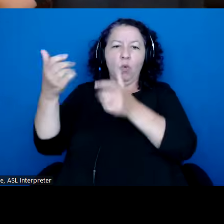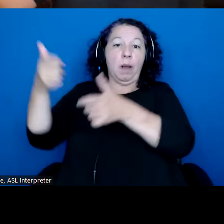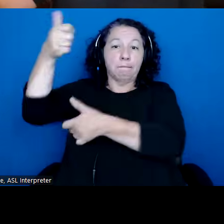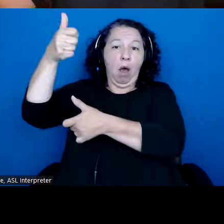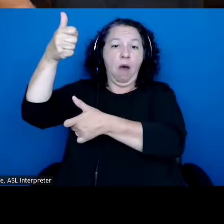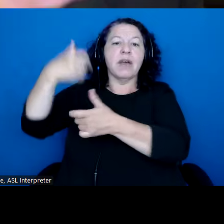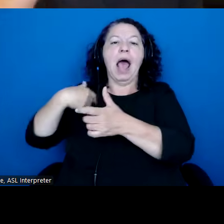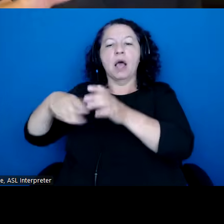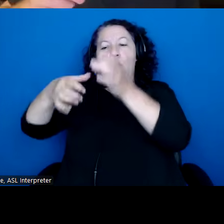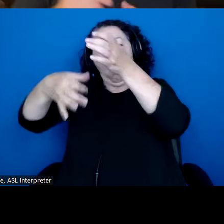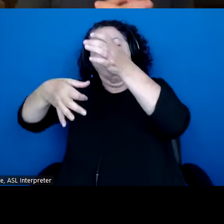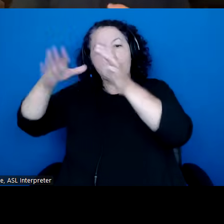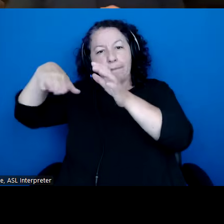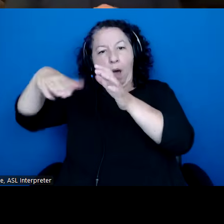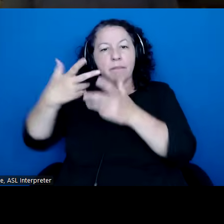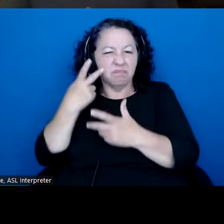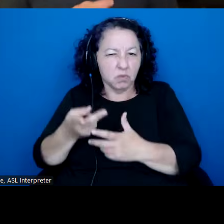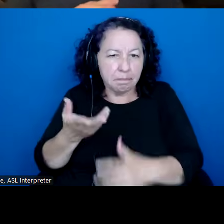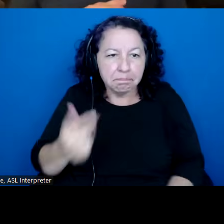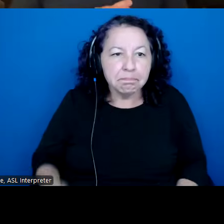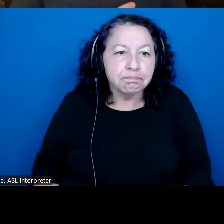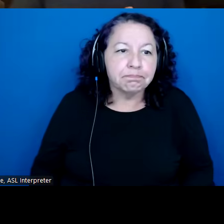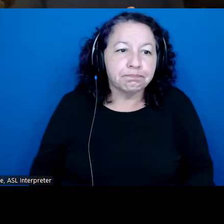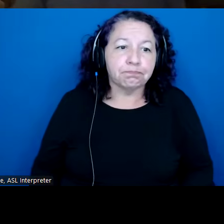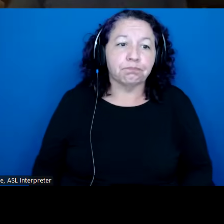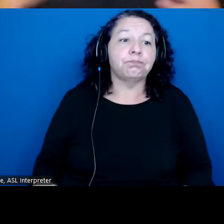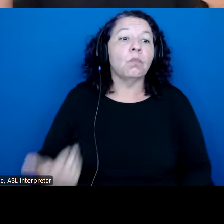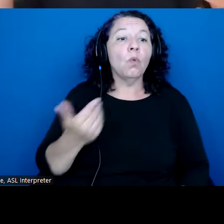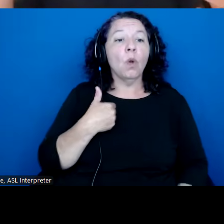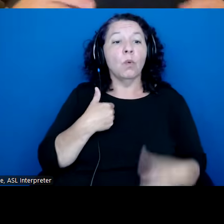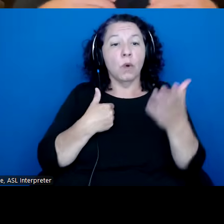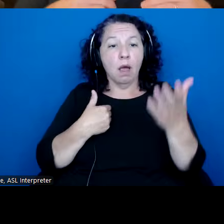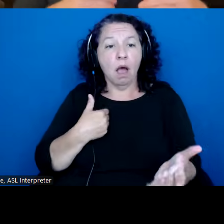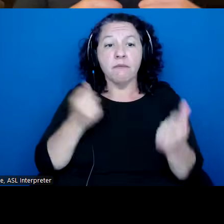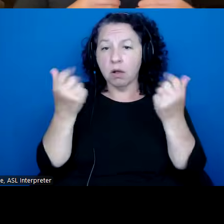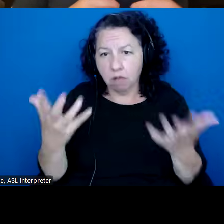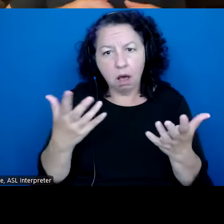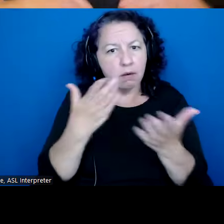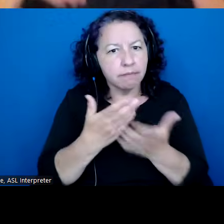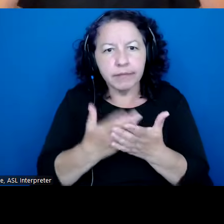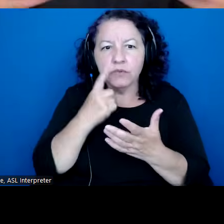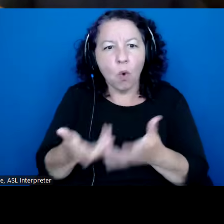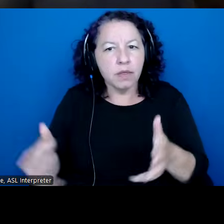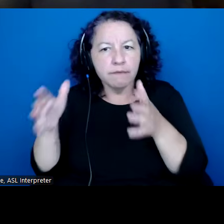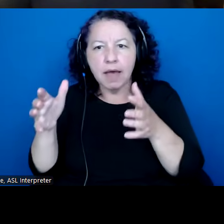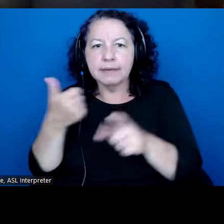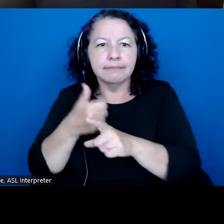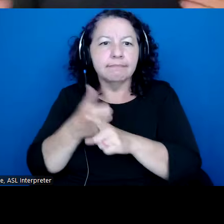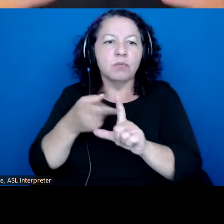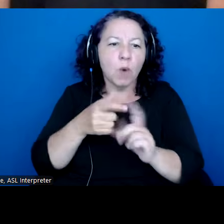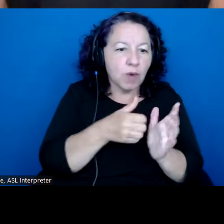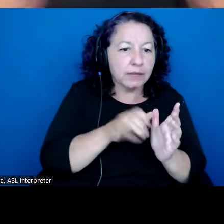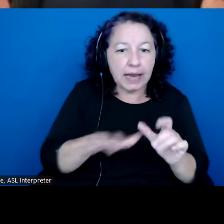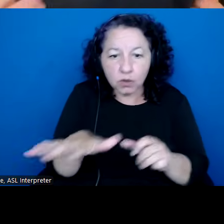if you can see that. Um, we have lots of evidence for vessels. When you excavate in this region,